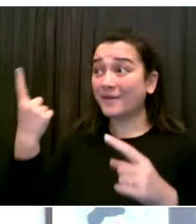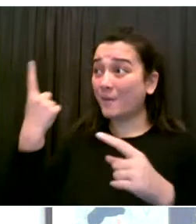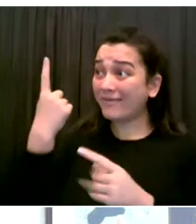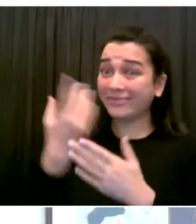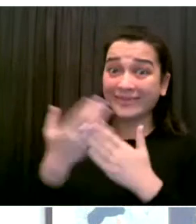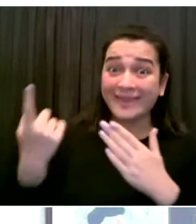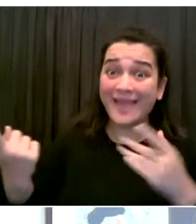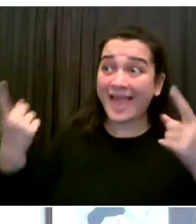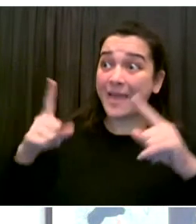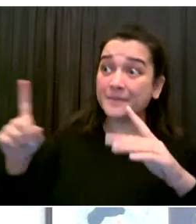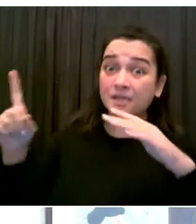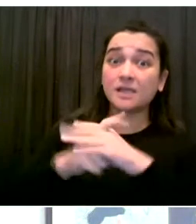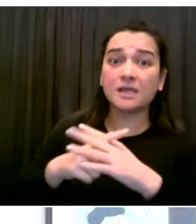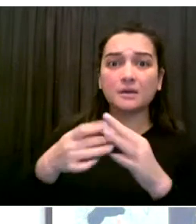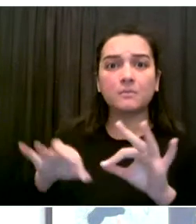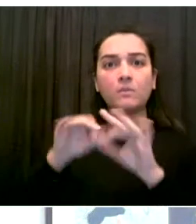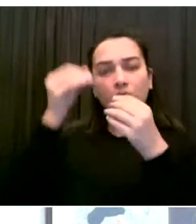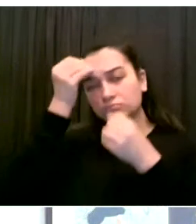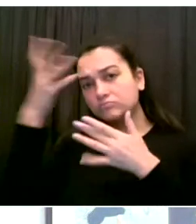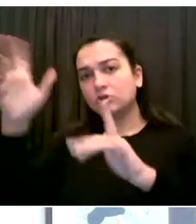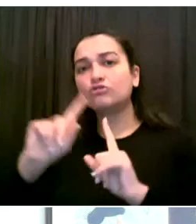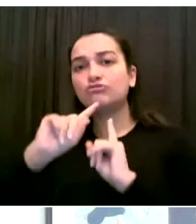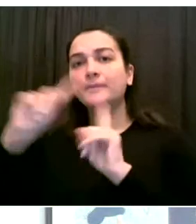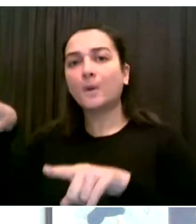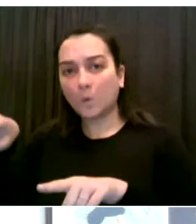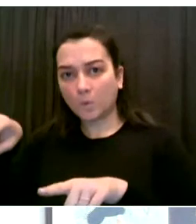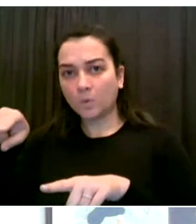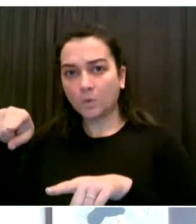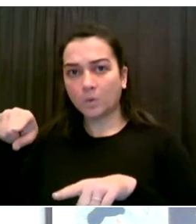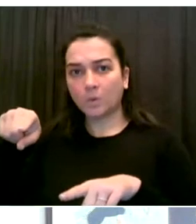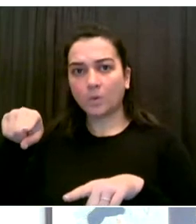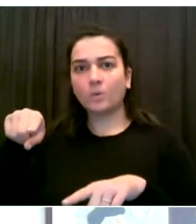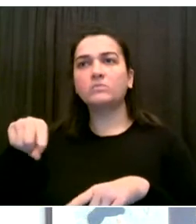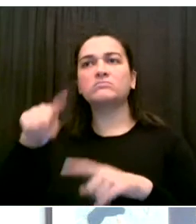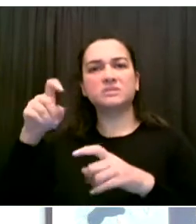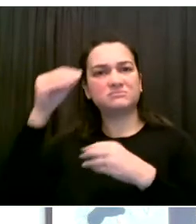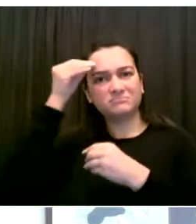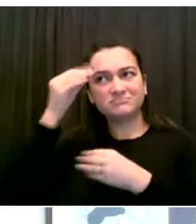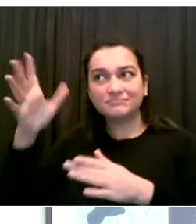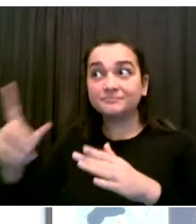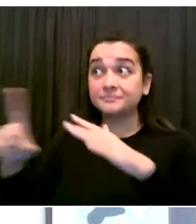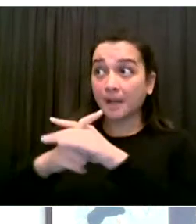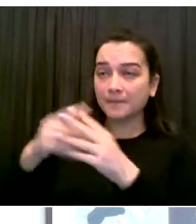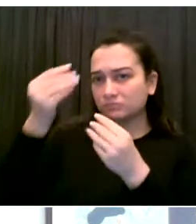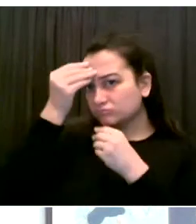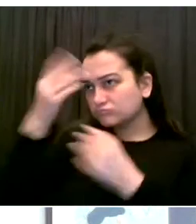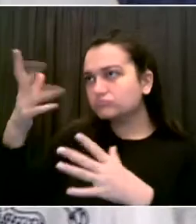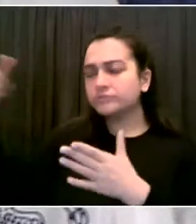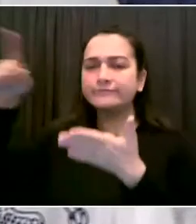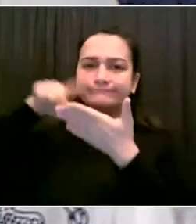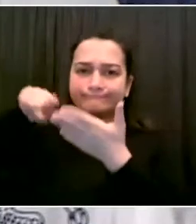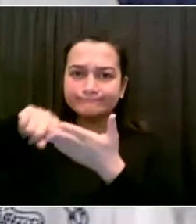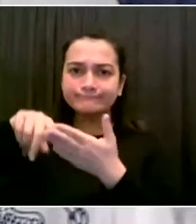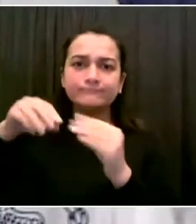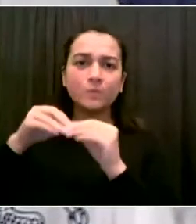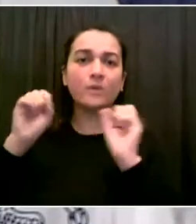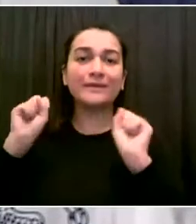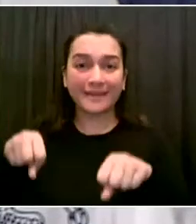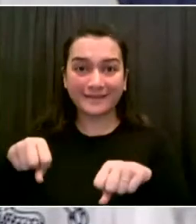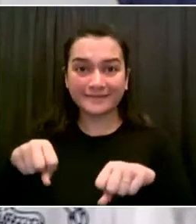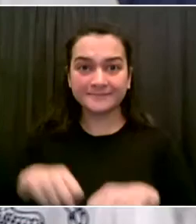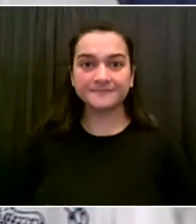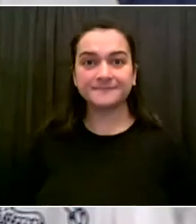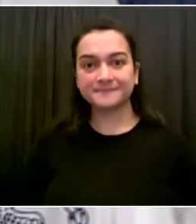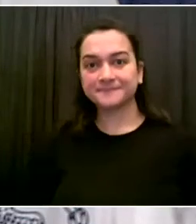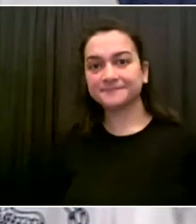And we're committed to continuing to communicate with the public as further developments arise. Thank you. The next